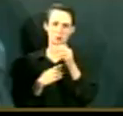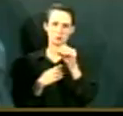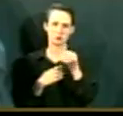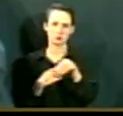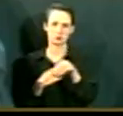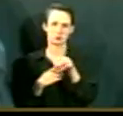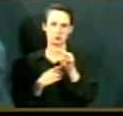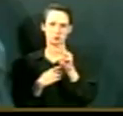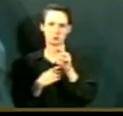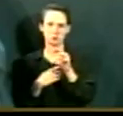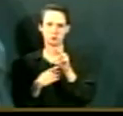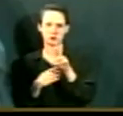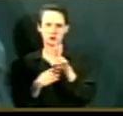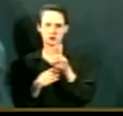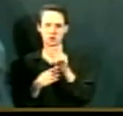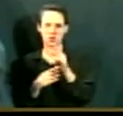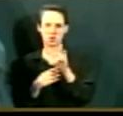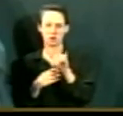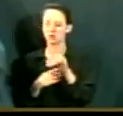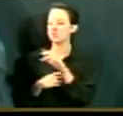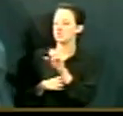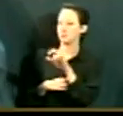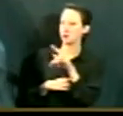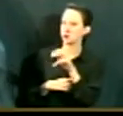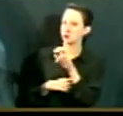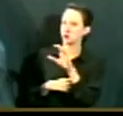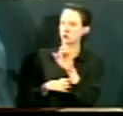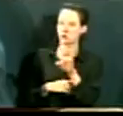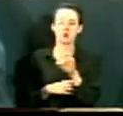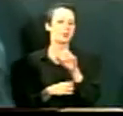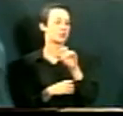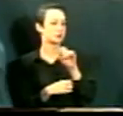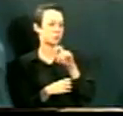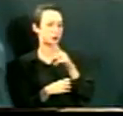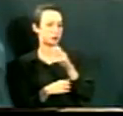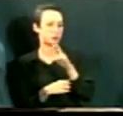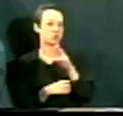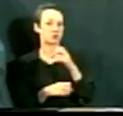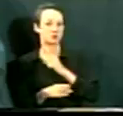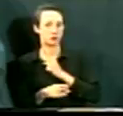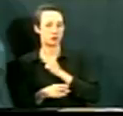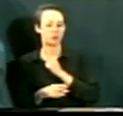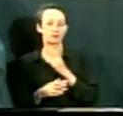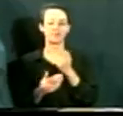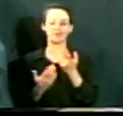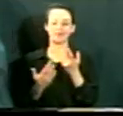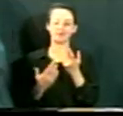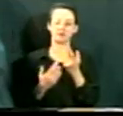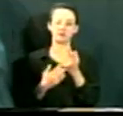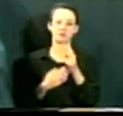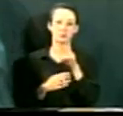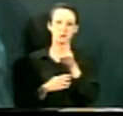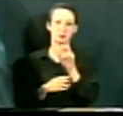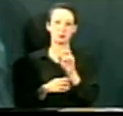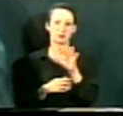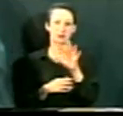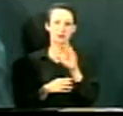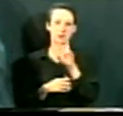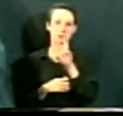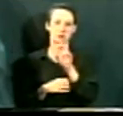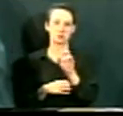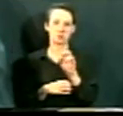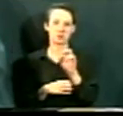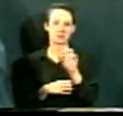Spencer. Mr. Spencer, I'm sorry. Based on this year's budget, an additional percentage point would be roughly $2.5, $2.6